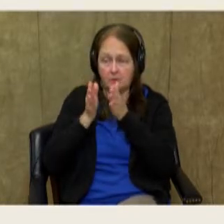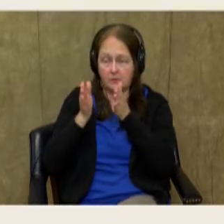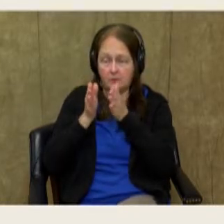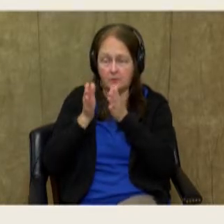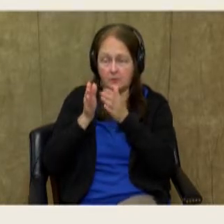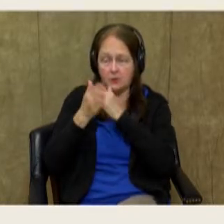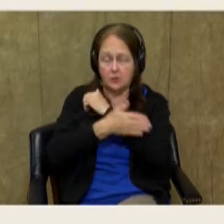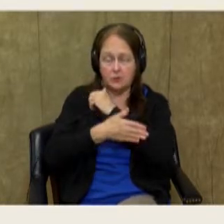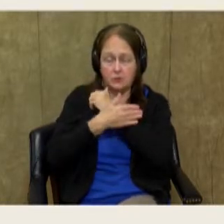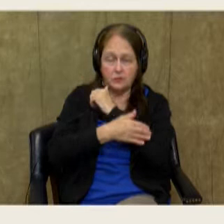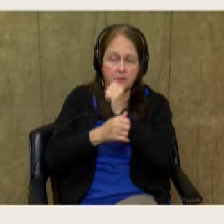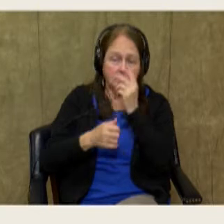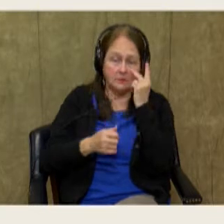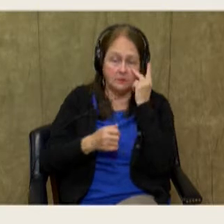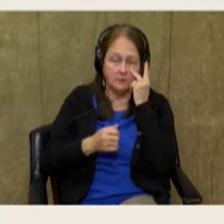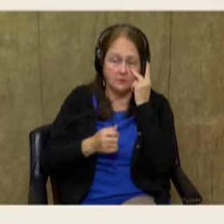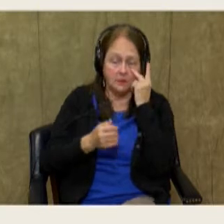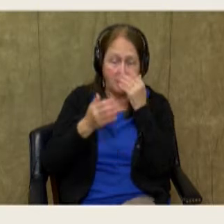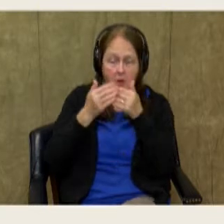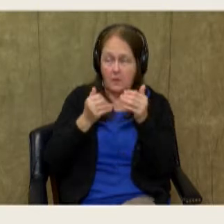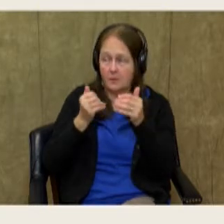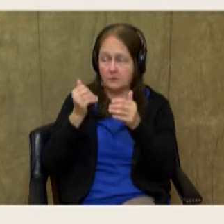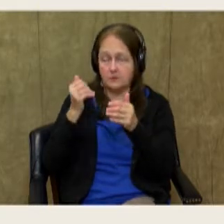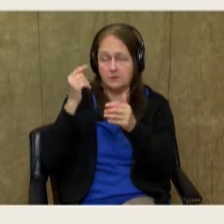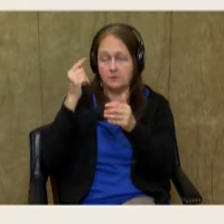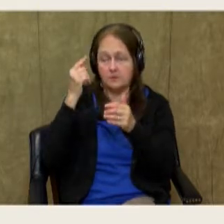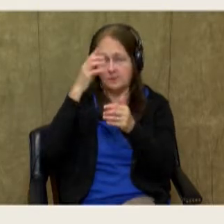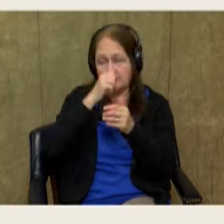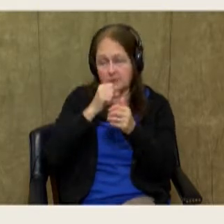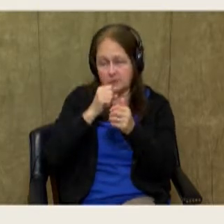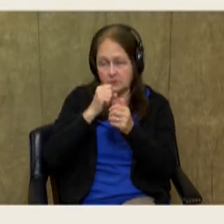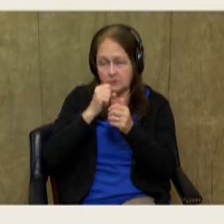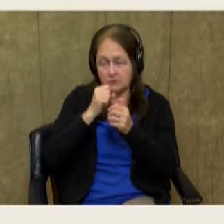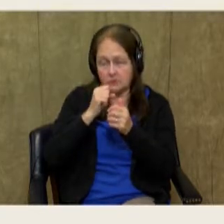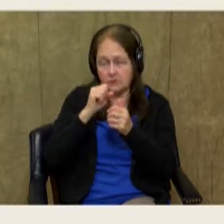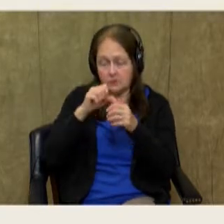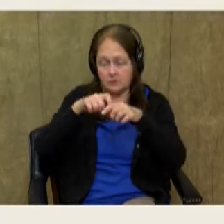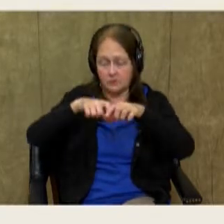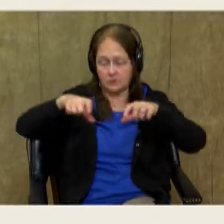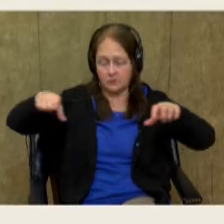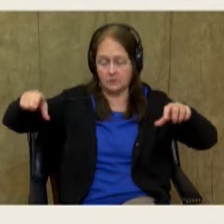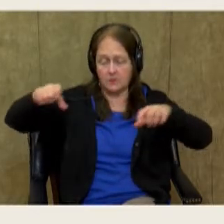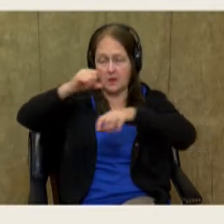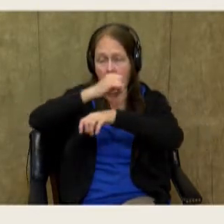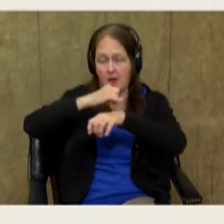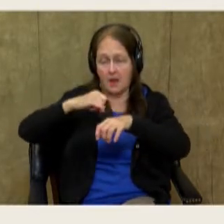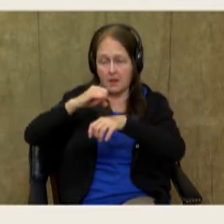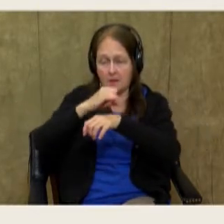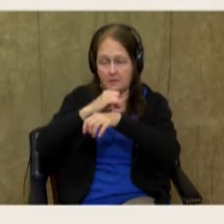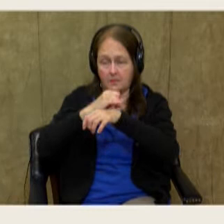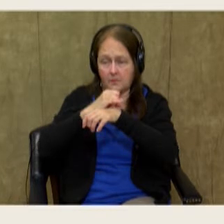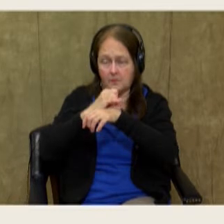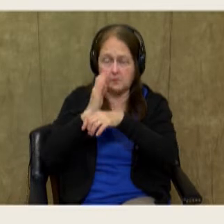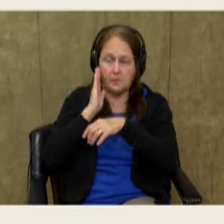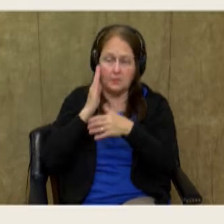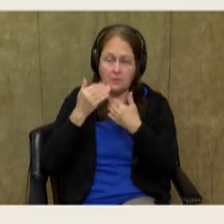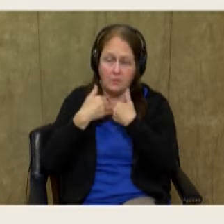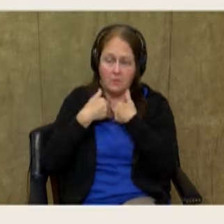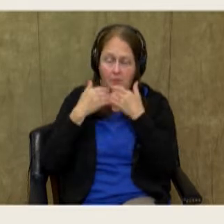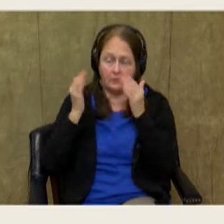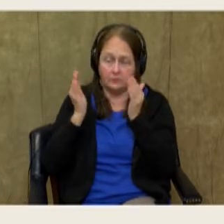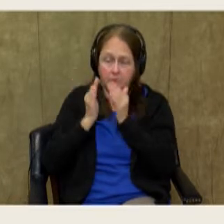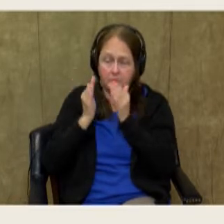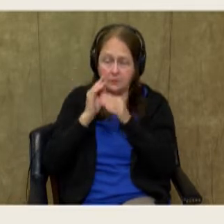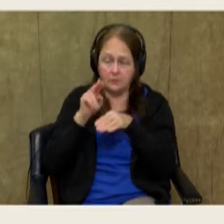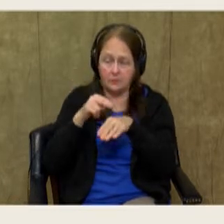used an arrow so that you could see it. You'd almost miss it. It's right there, borders Malaysia. It's on the island of Borneo. We also have a small